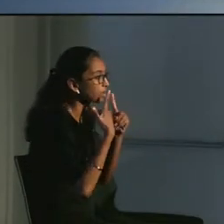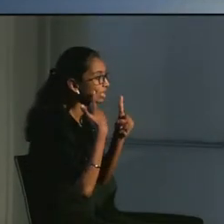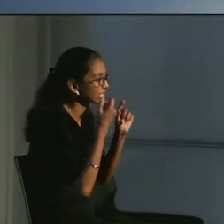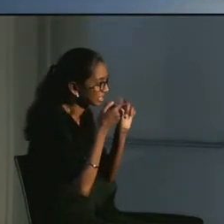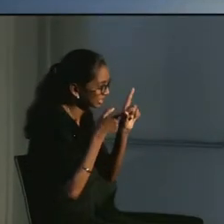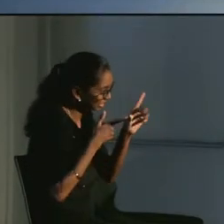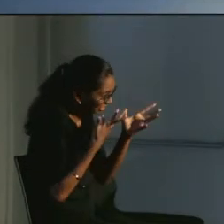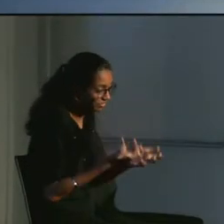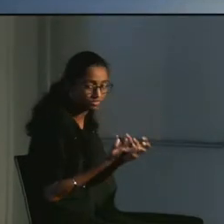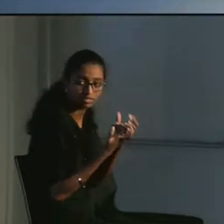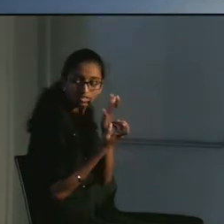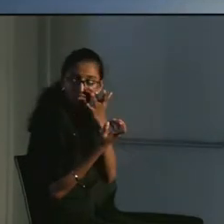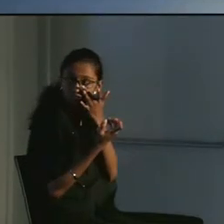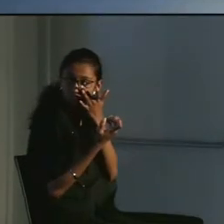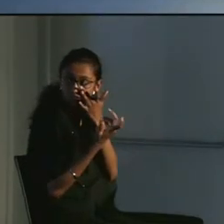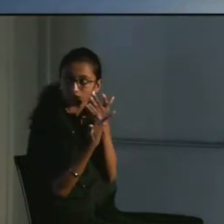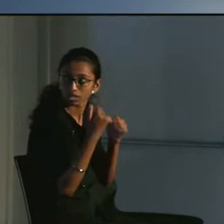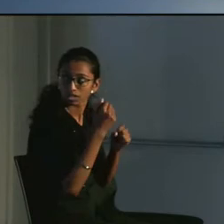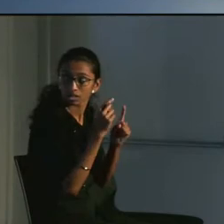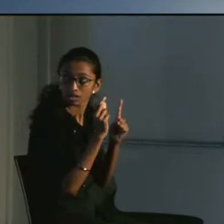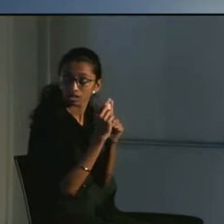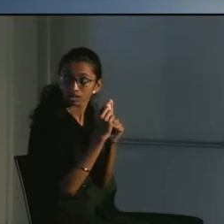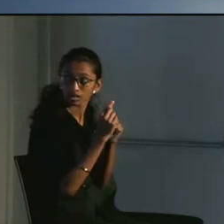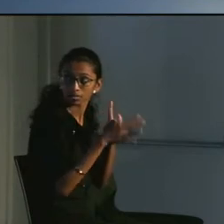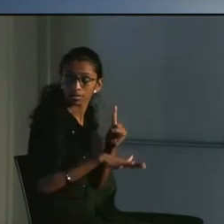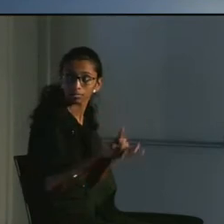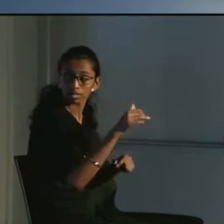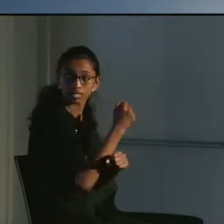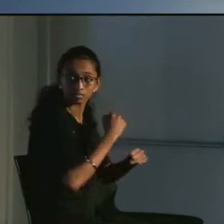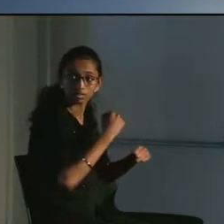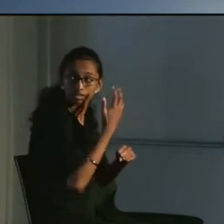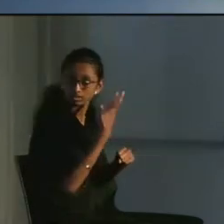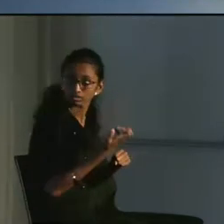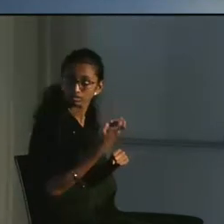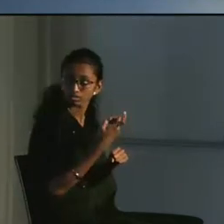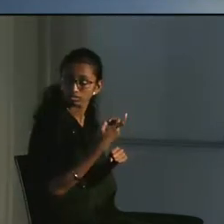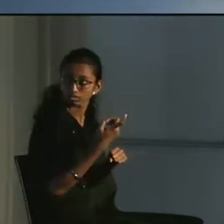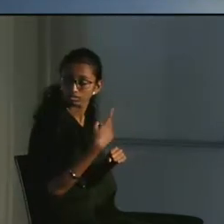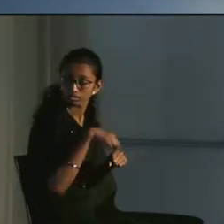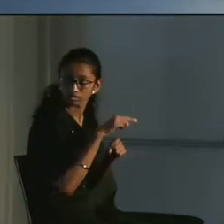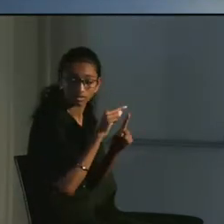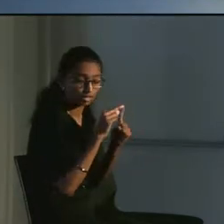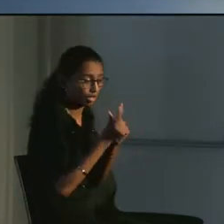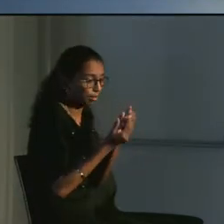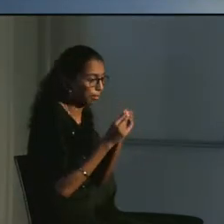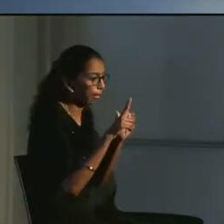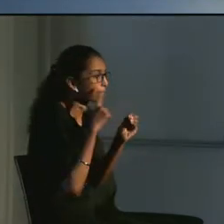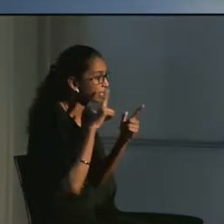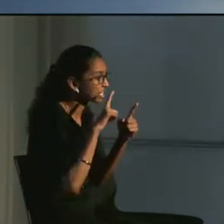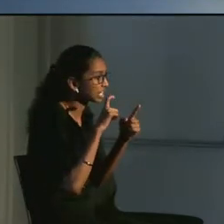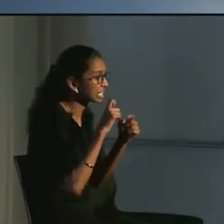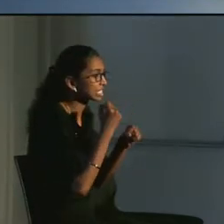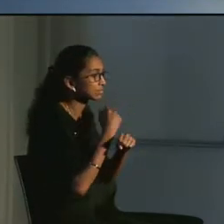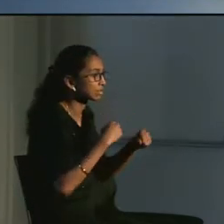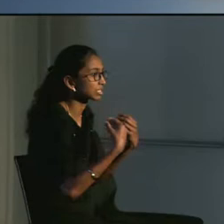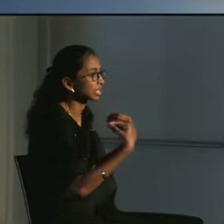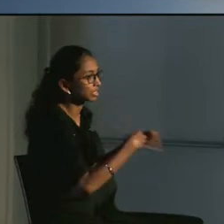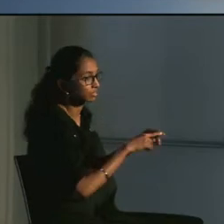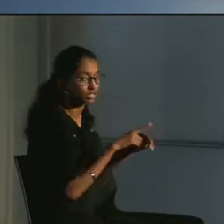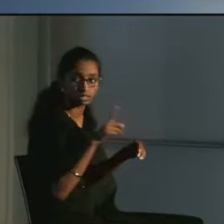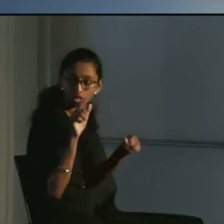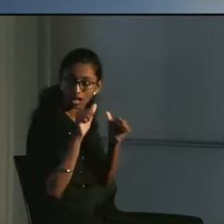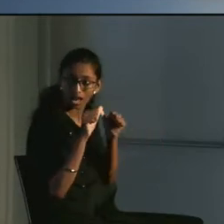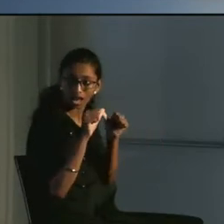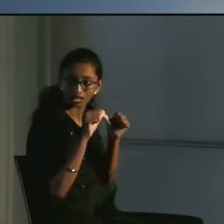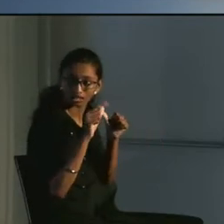inherent ambiguity of public space. To give away public spaces, the ambiguity is